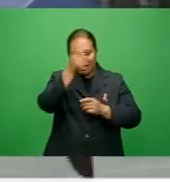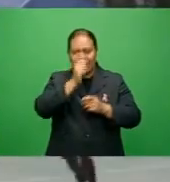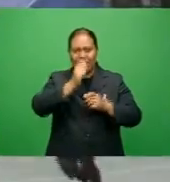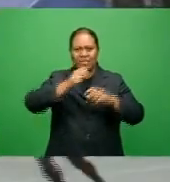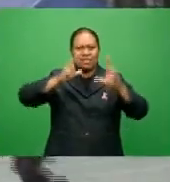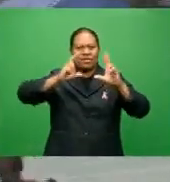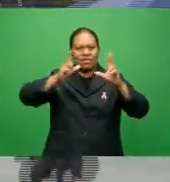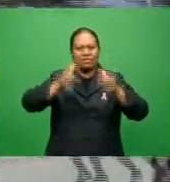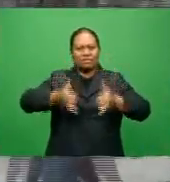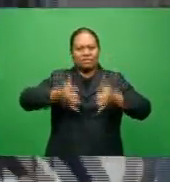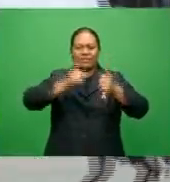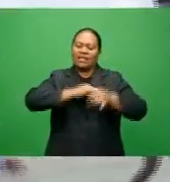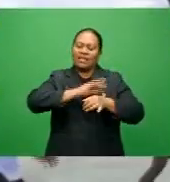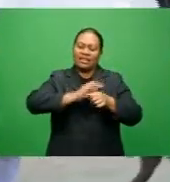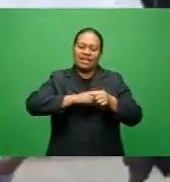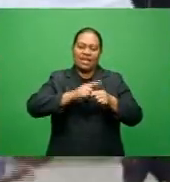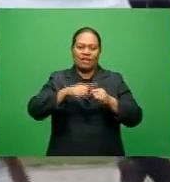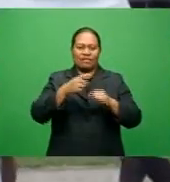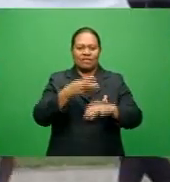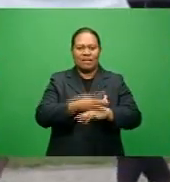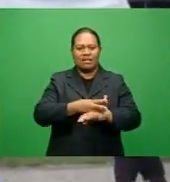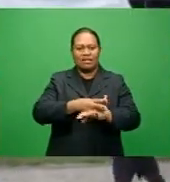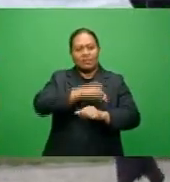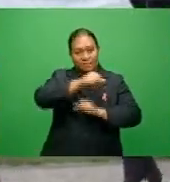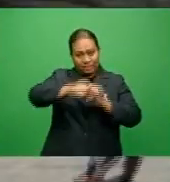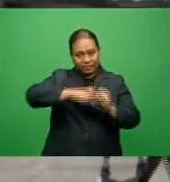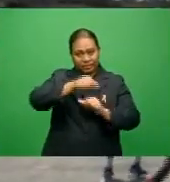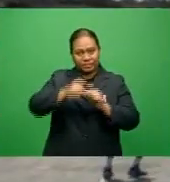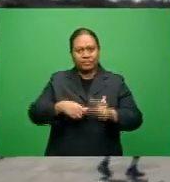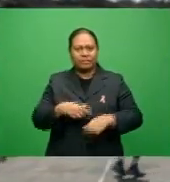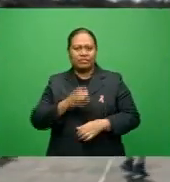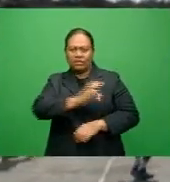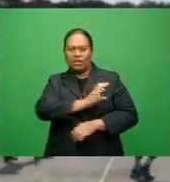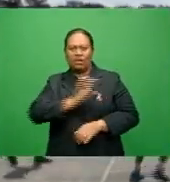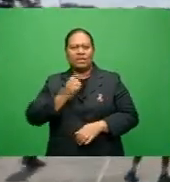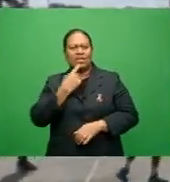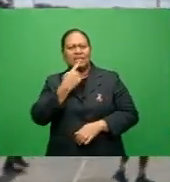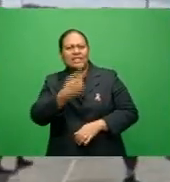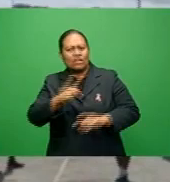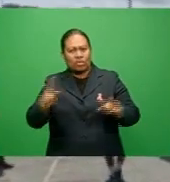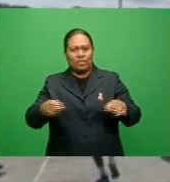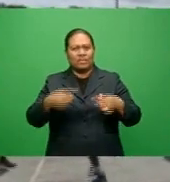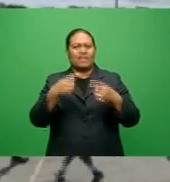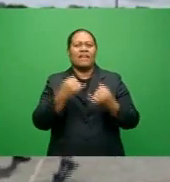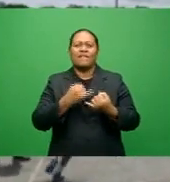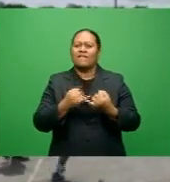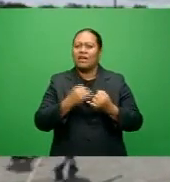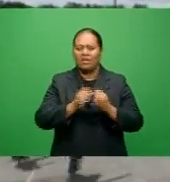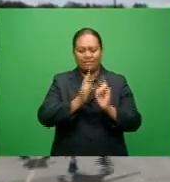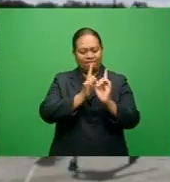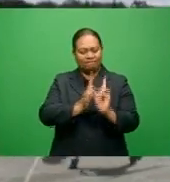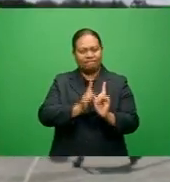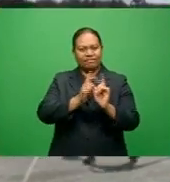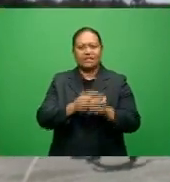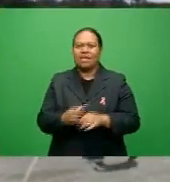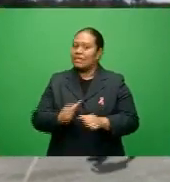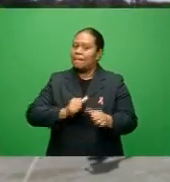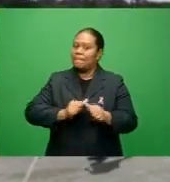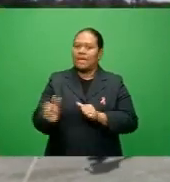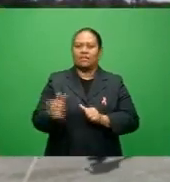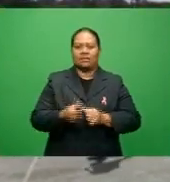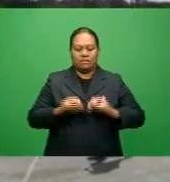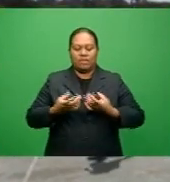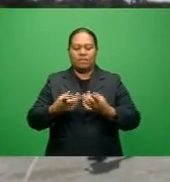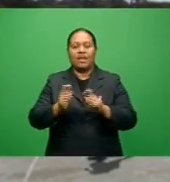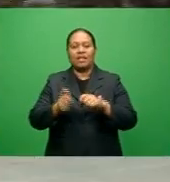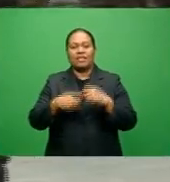held at the end of the month. Association Commissioner Ilesa Raketekete says competition is very close and only the best prepared